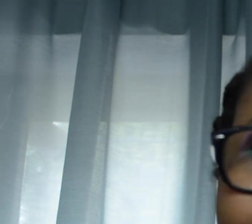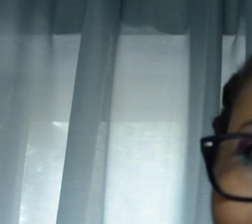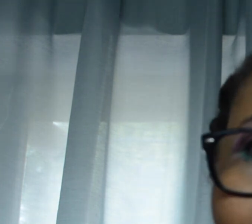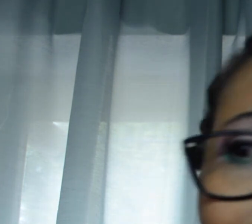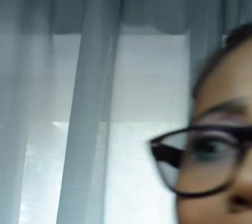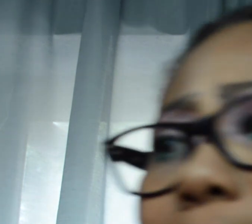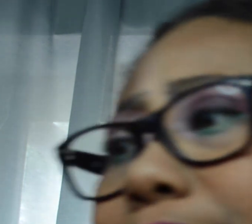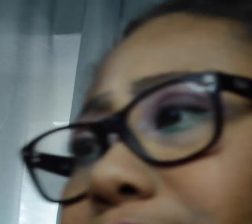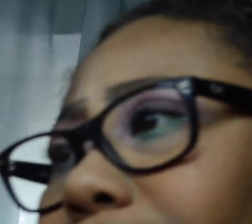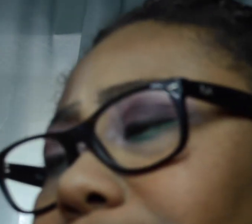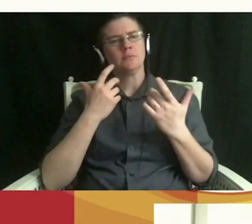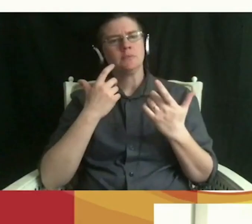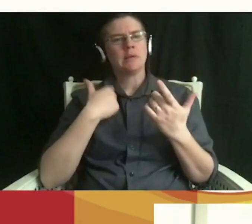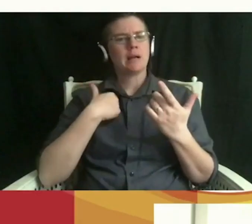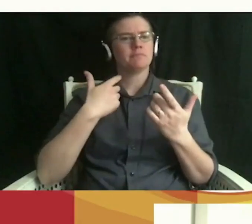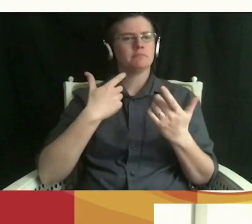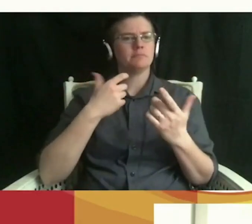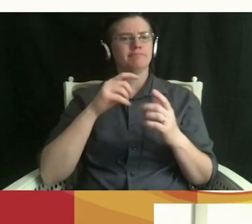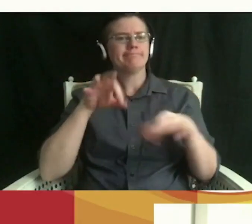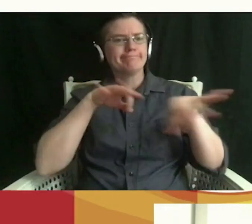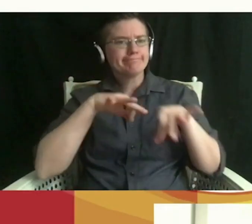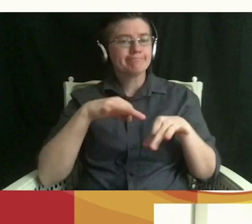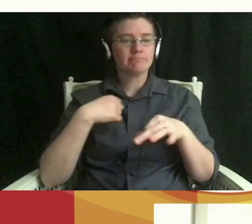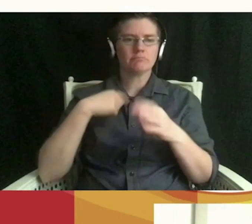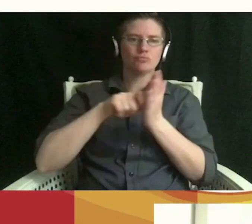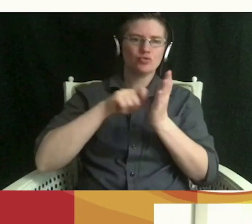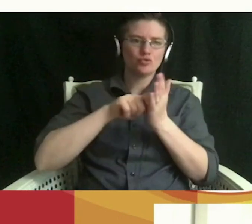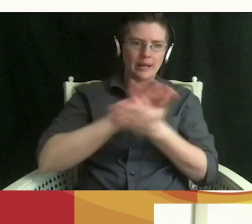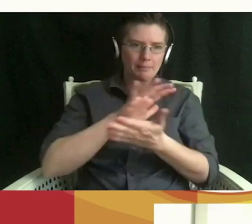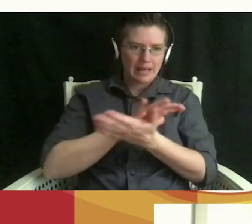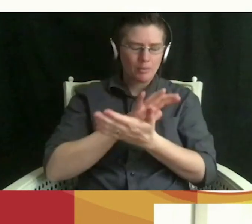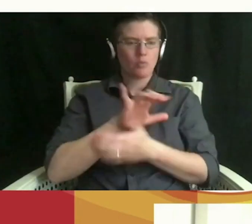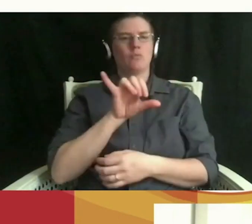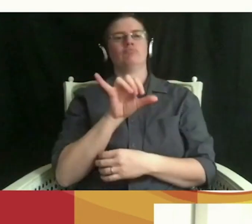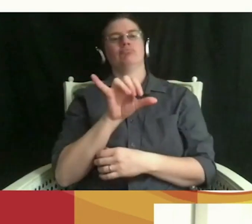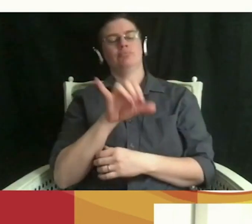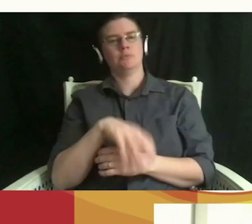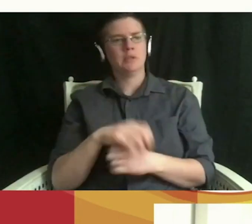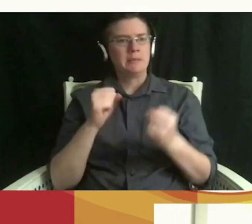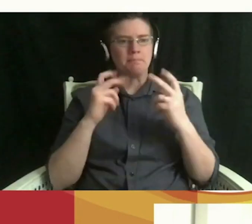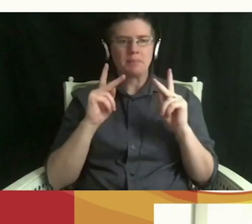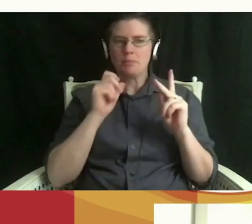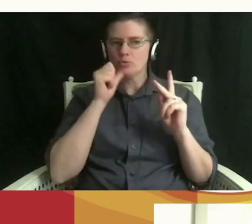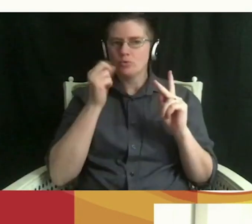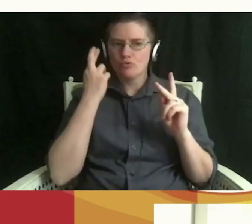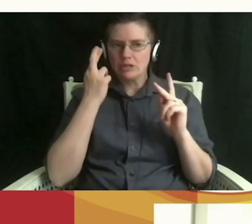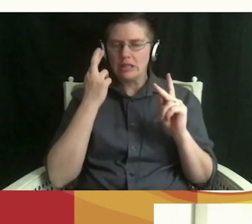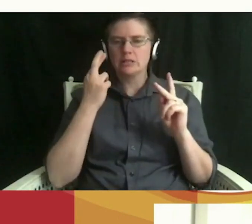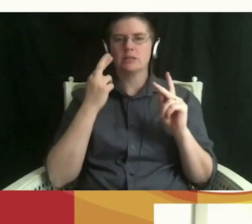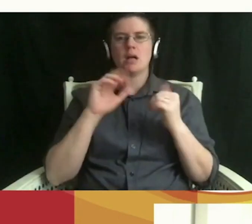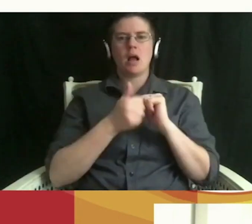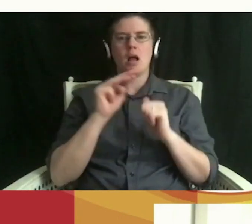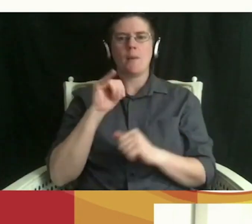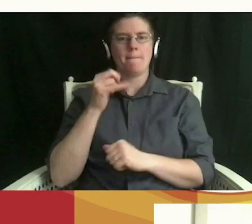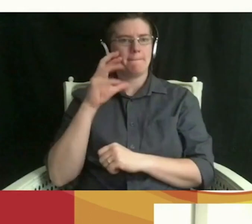I did. It's really, really great. Oh, is how like microaggressions can also be presented in actions, like, you know, when a